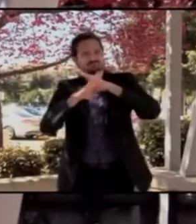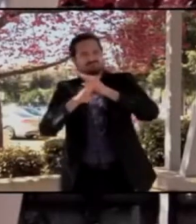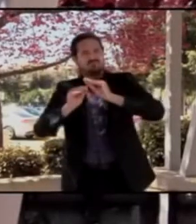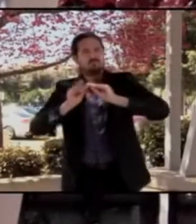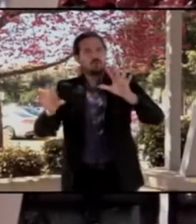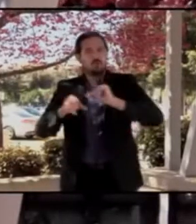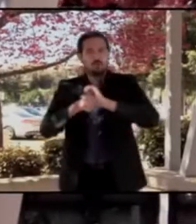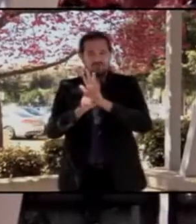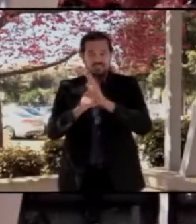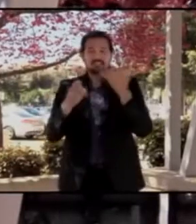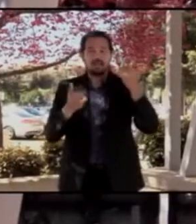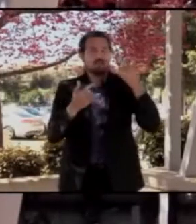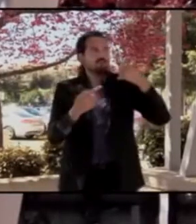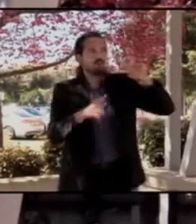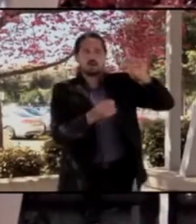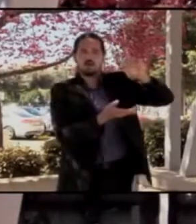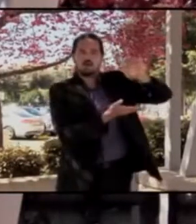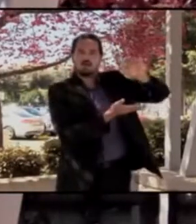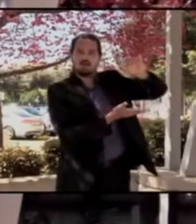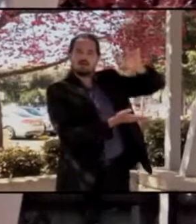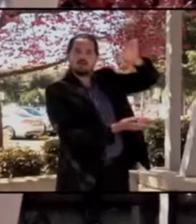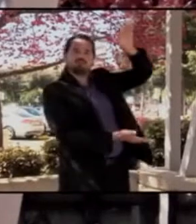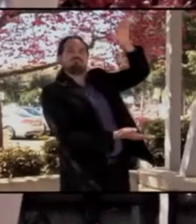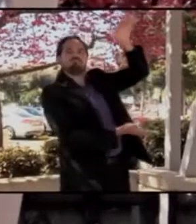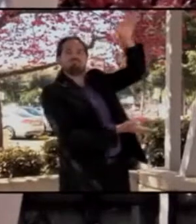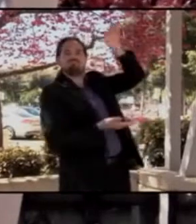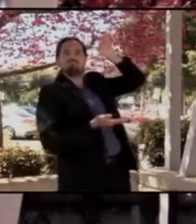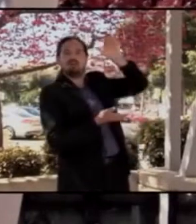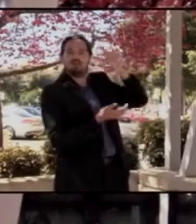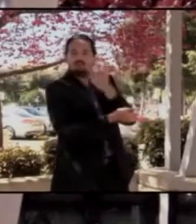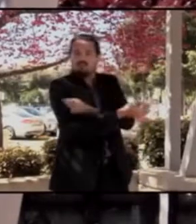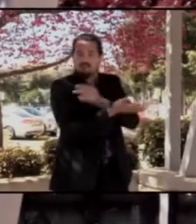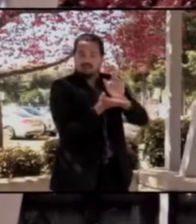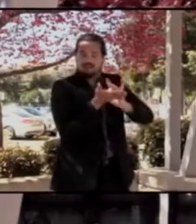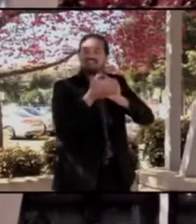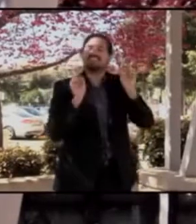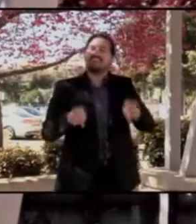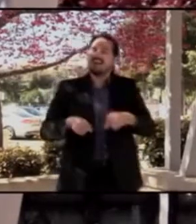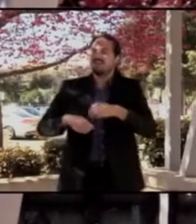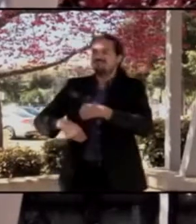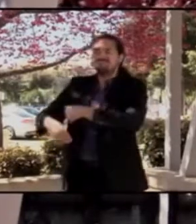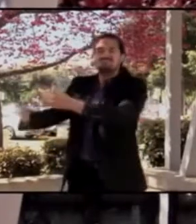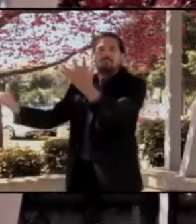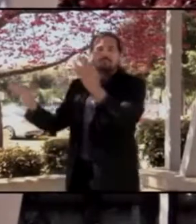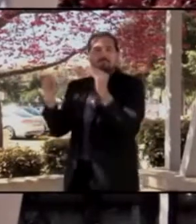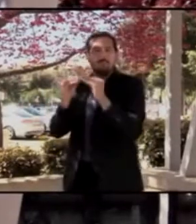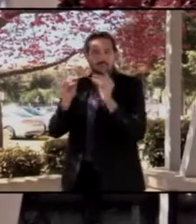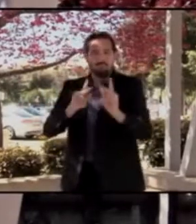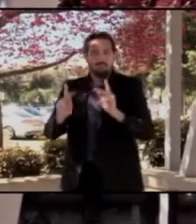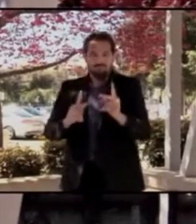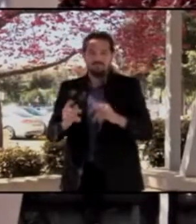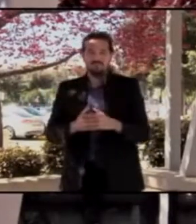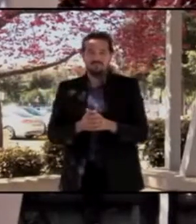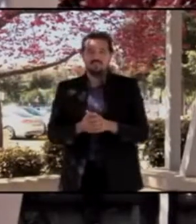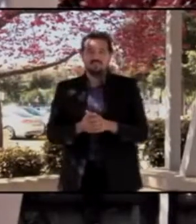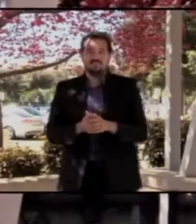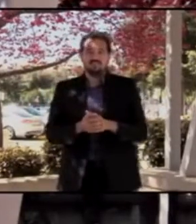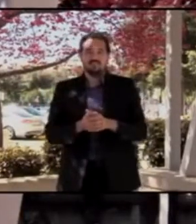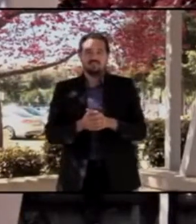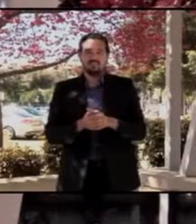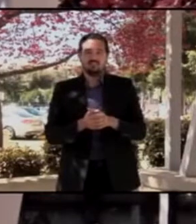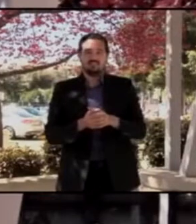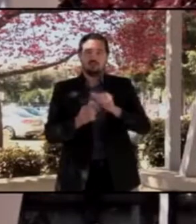available. So there are paths towards our pre-pandemic life, being able to relax a little